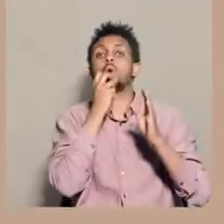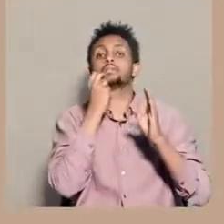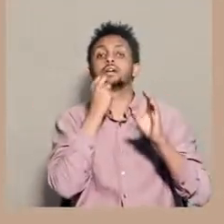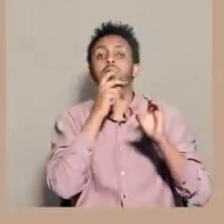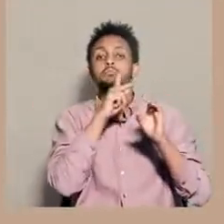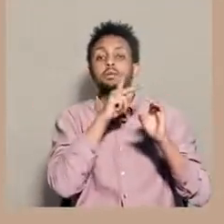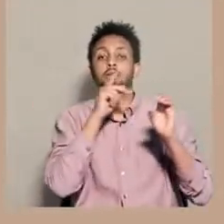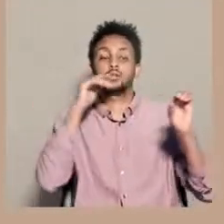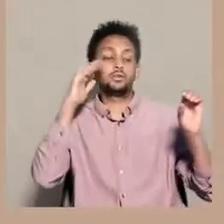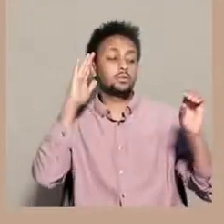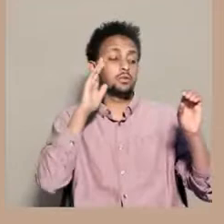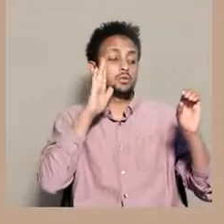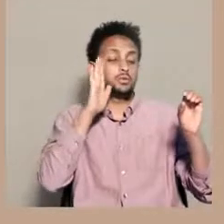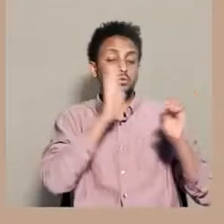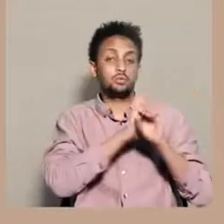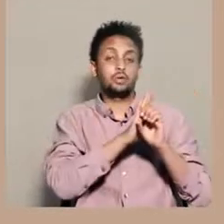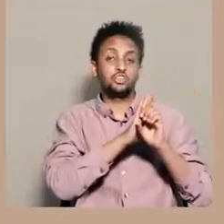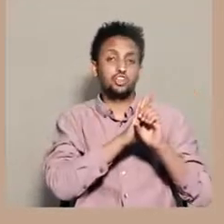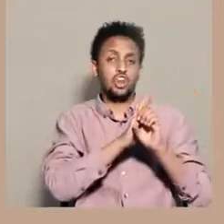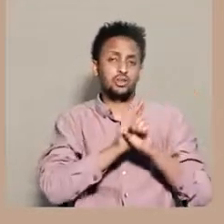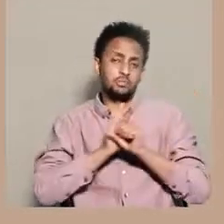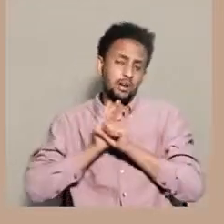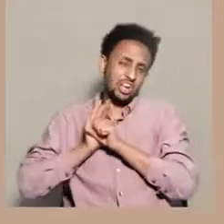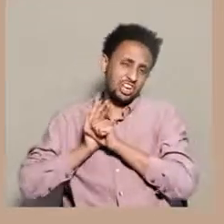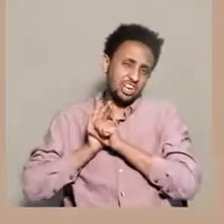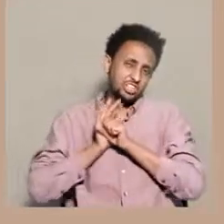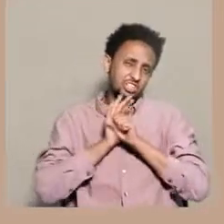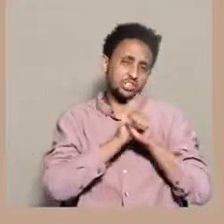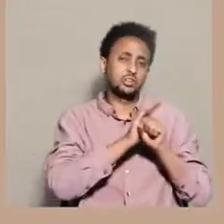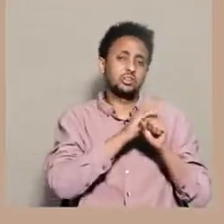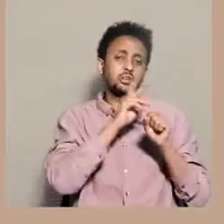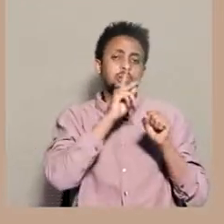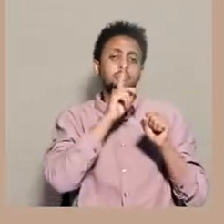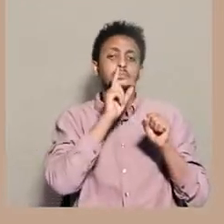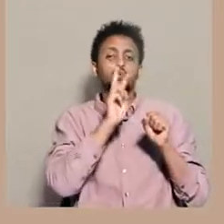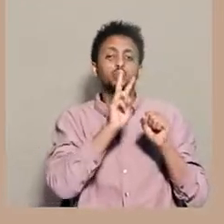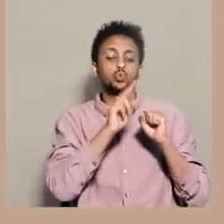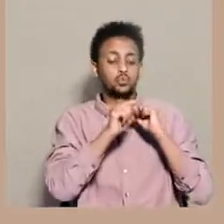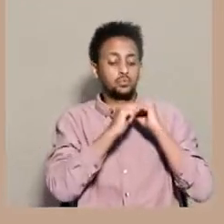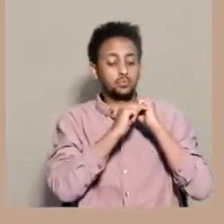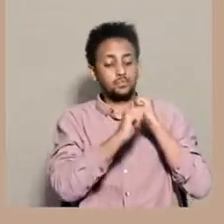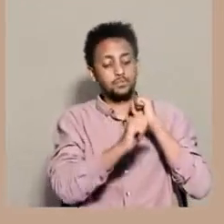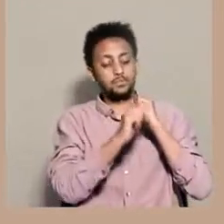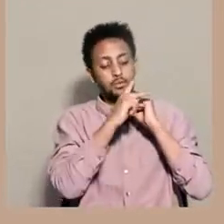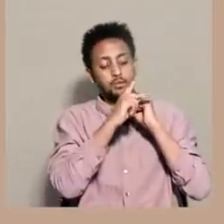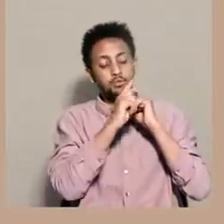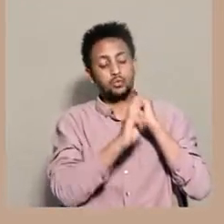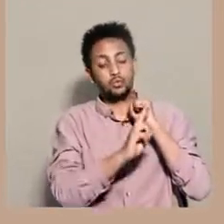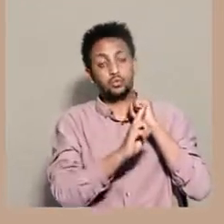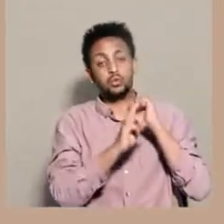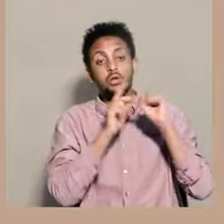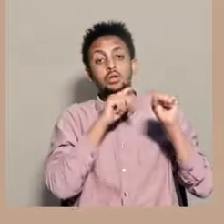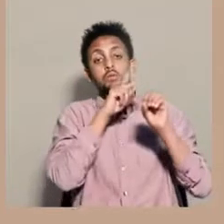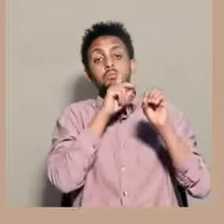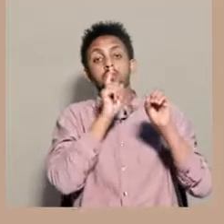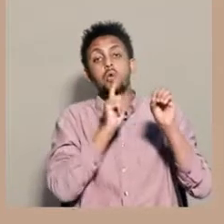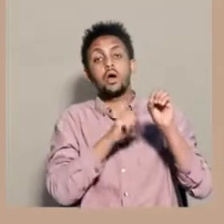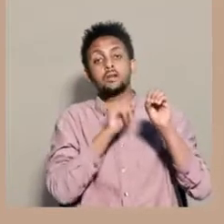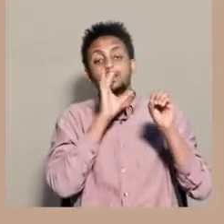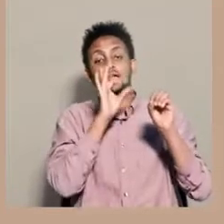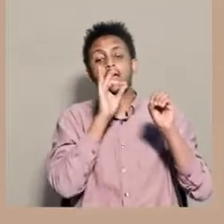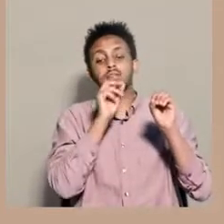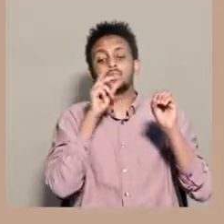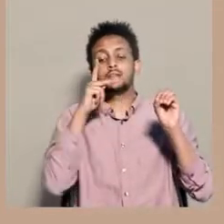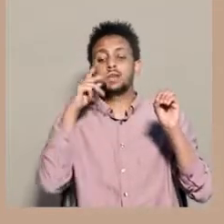P1, and there will be a pressure exerted here P2. The pressure exerted at P1 is